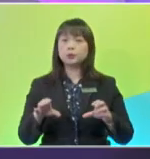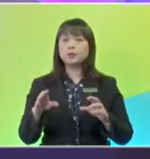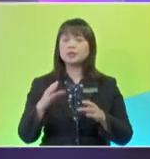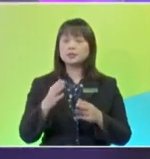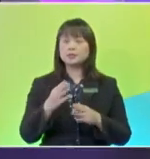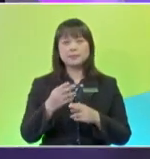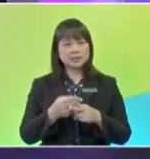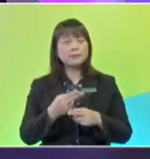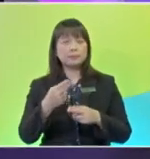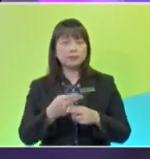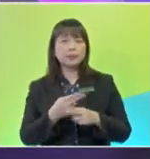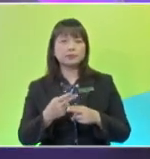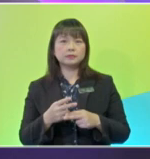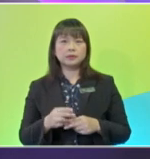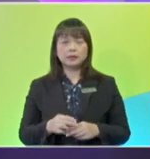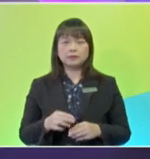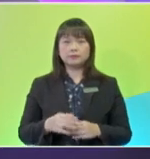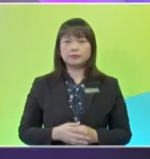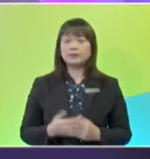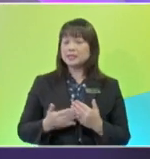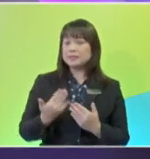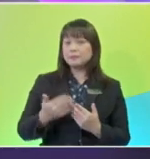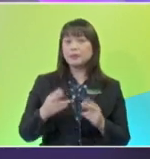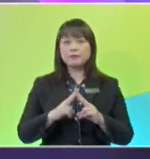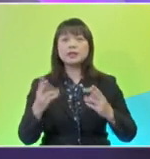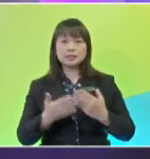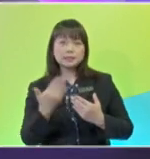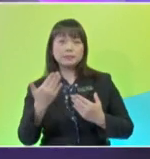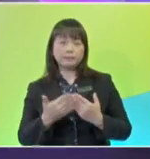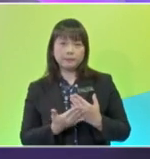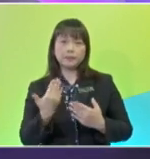so to prove that the moon is, you know,